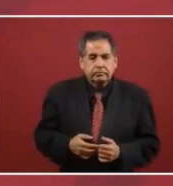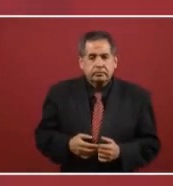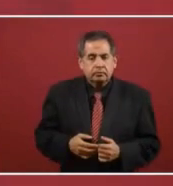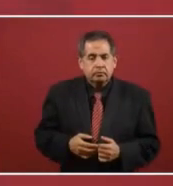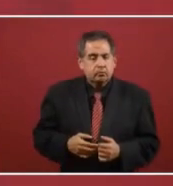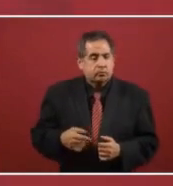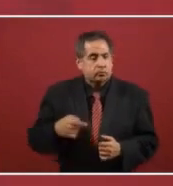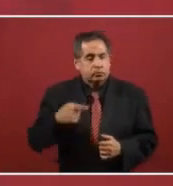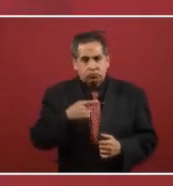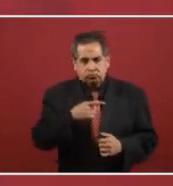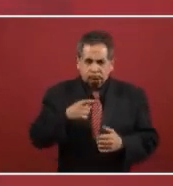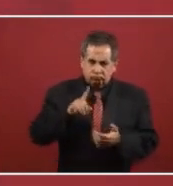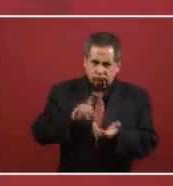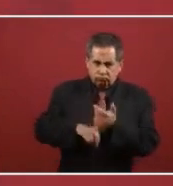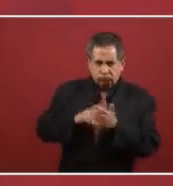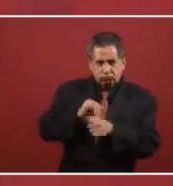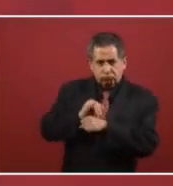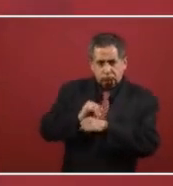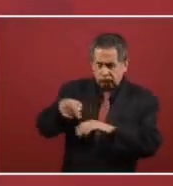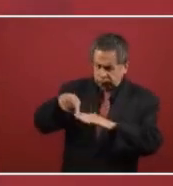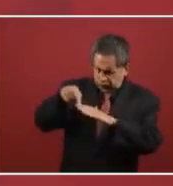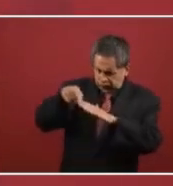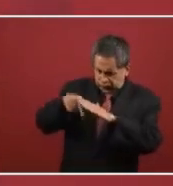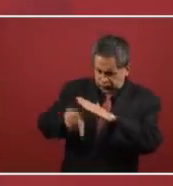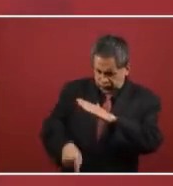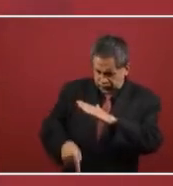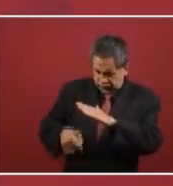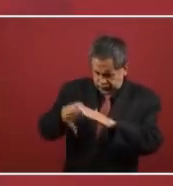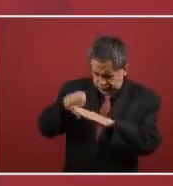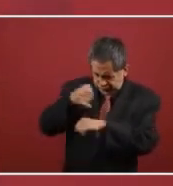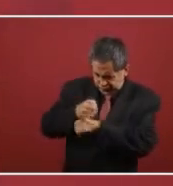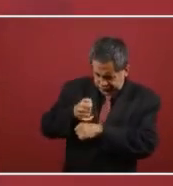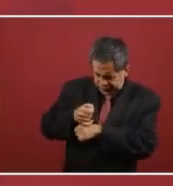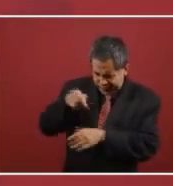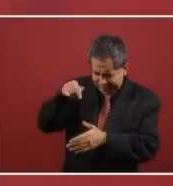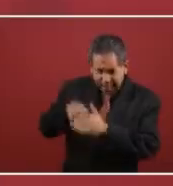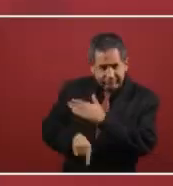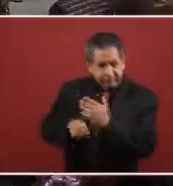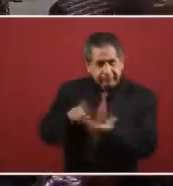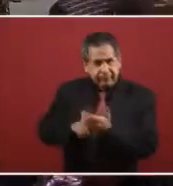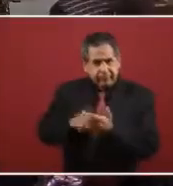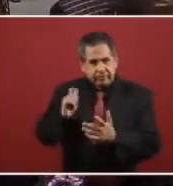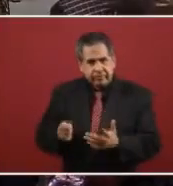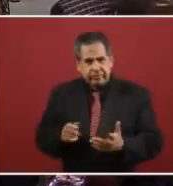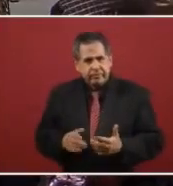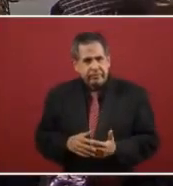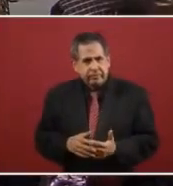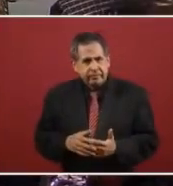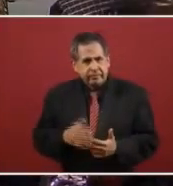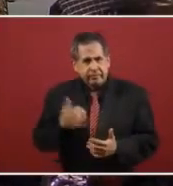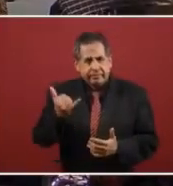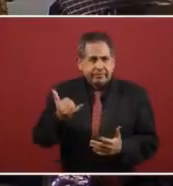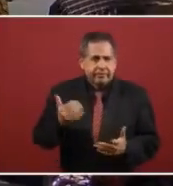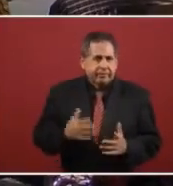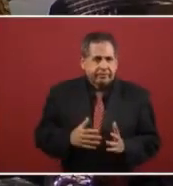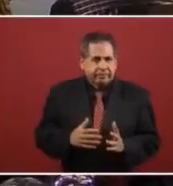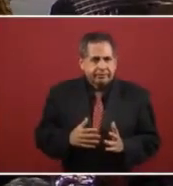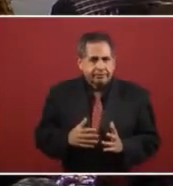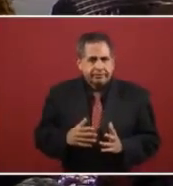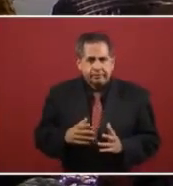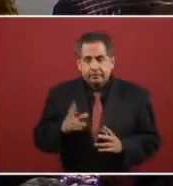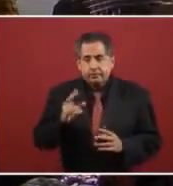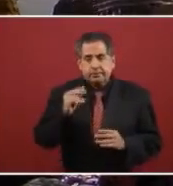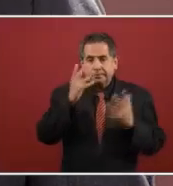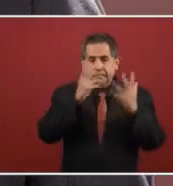se fuese al fondo That you get to the bottom del asunto of the matter y que no nos